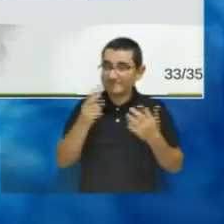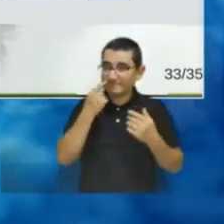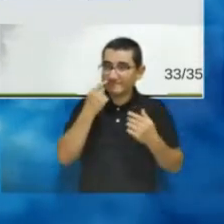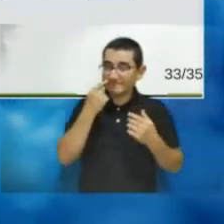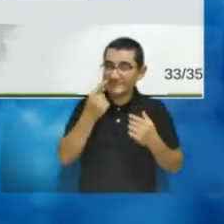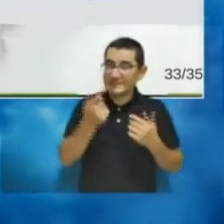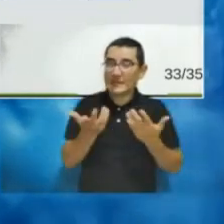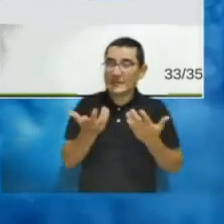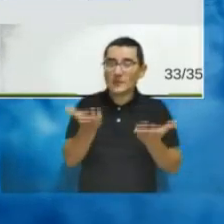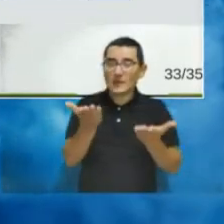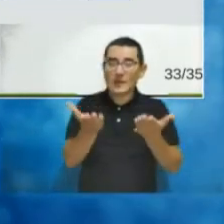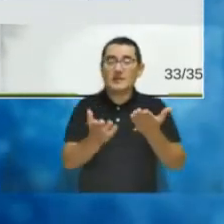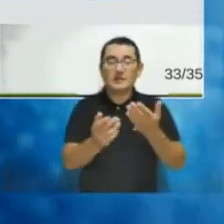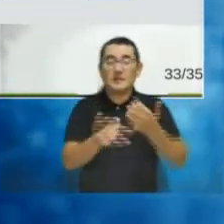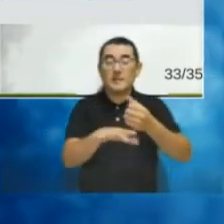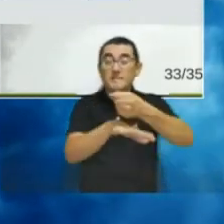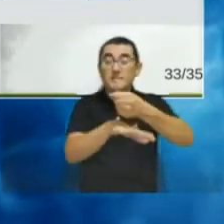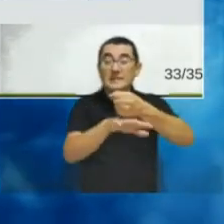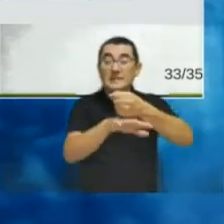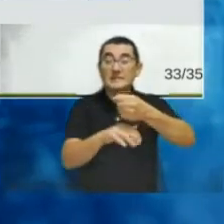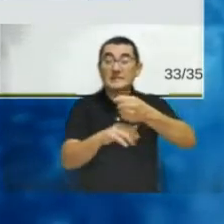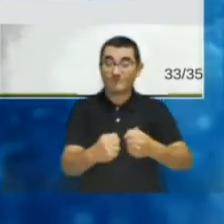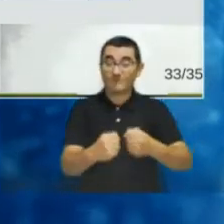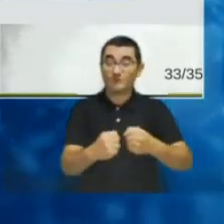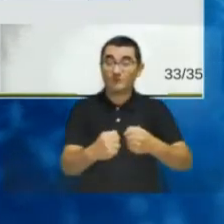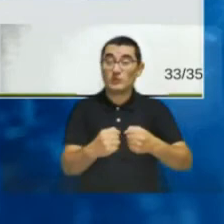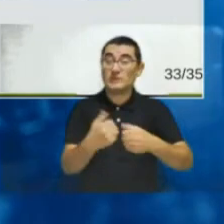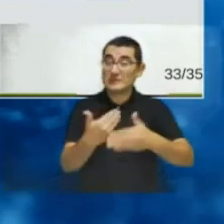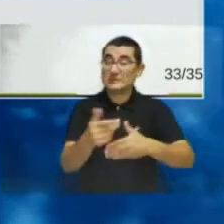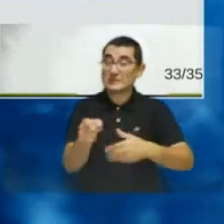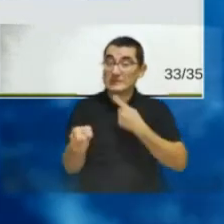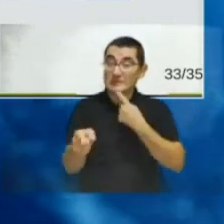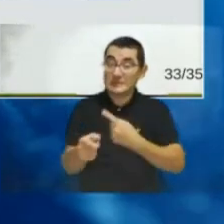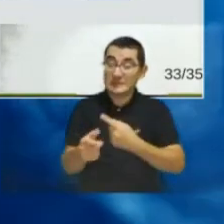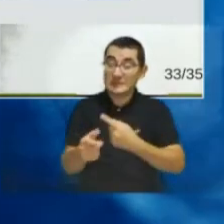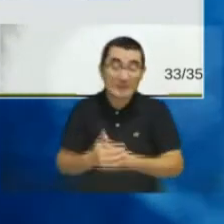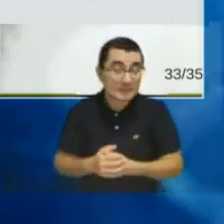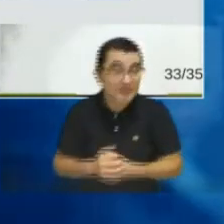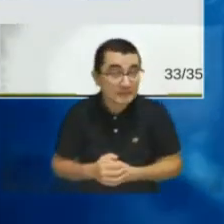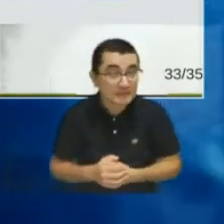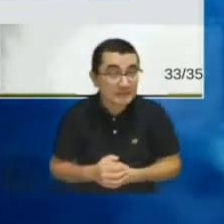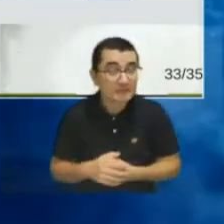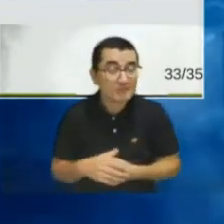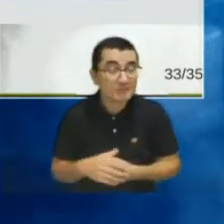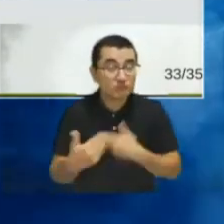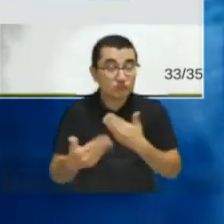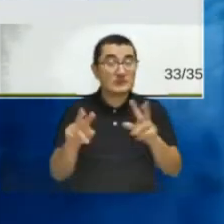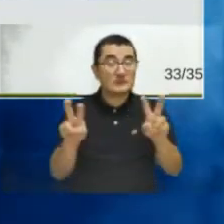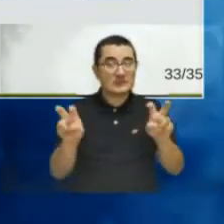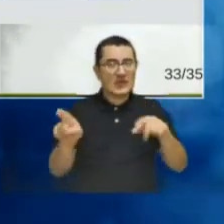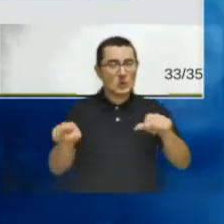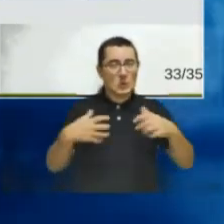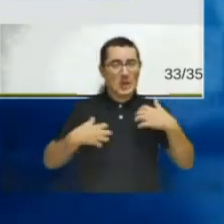generation has a very scientific knowledge and the best way of the ones that we have there.